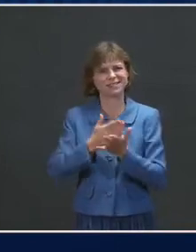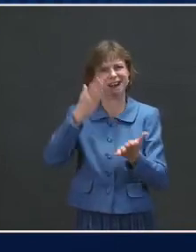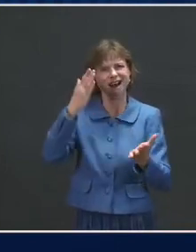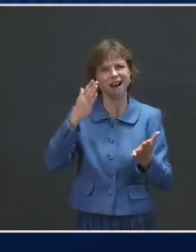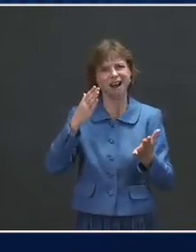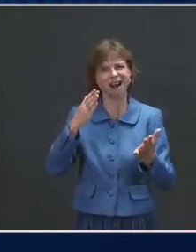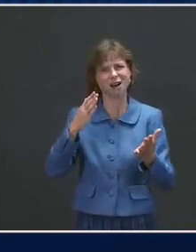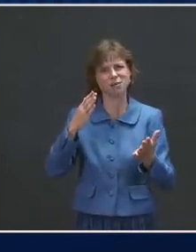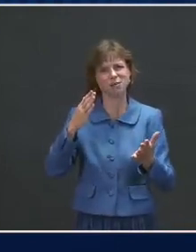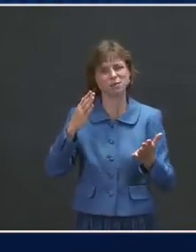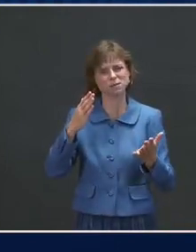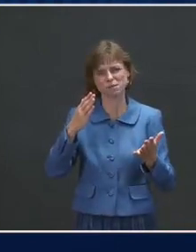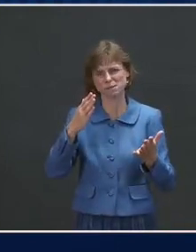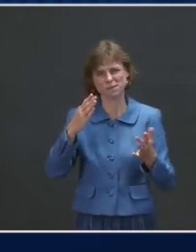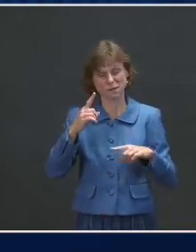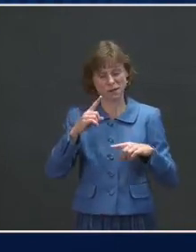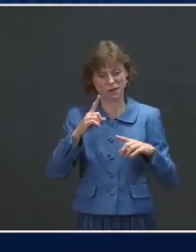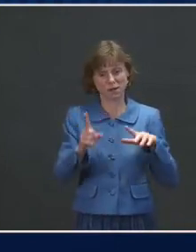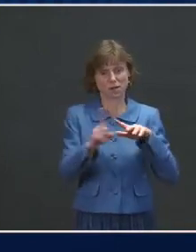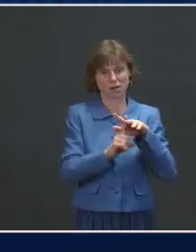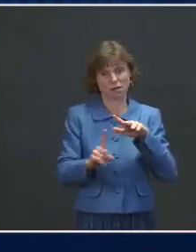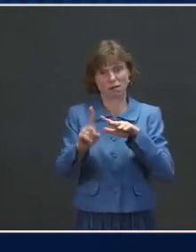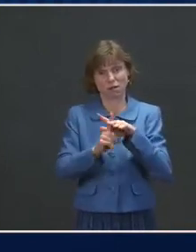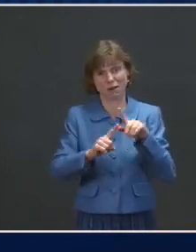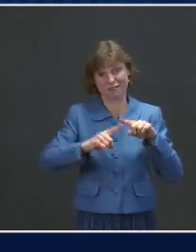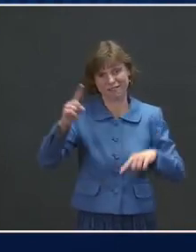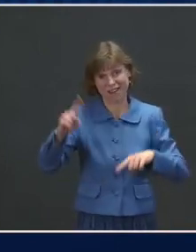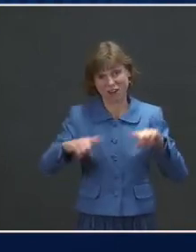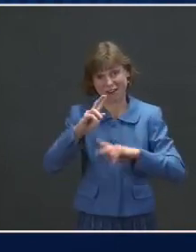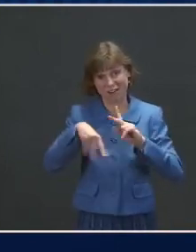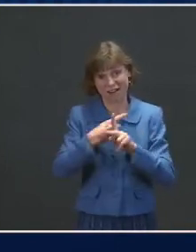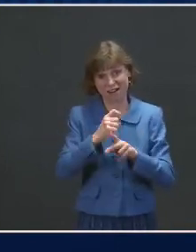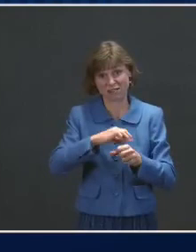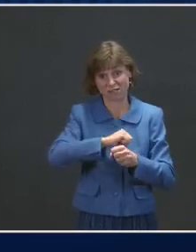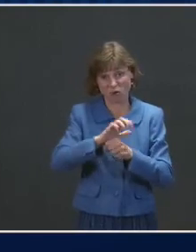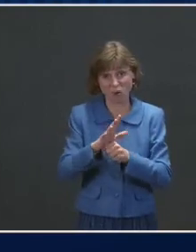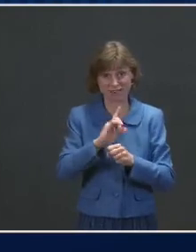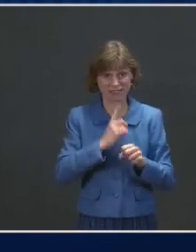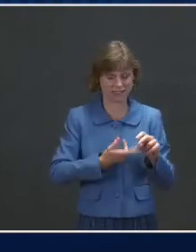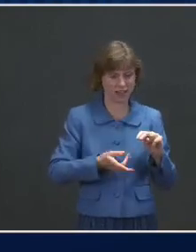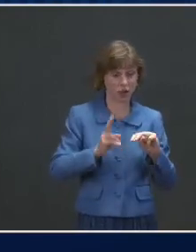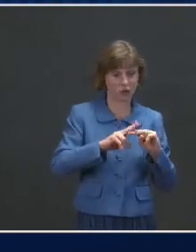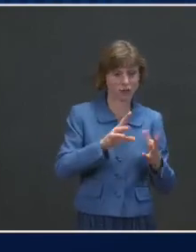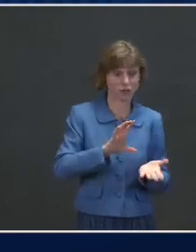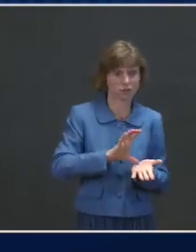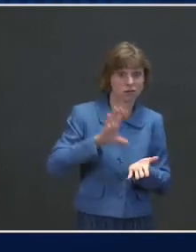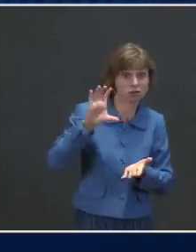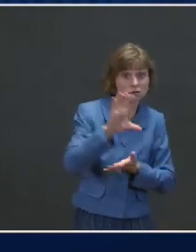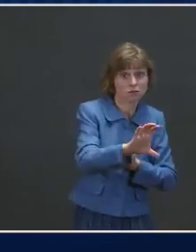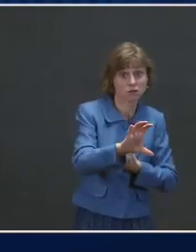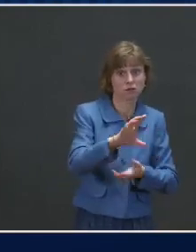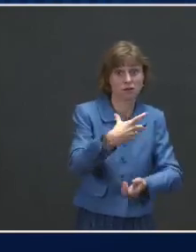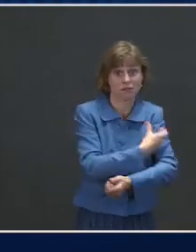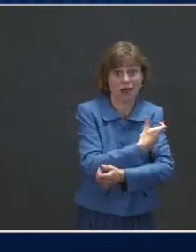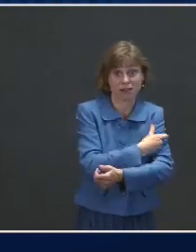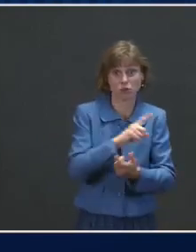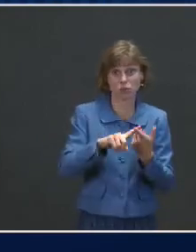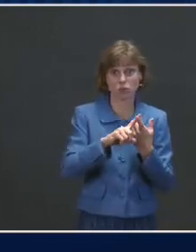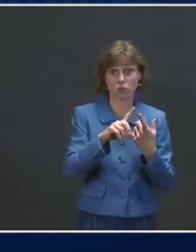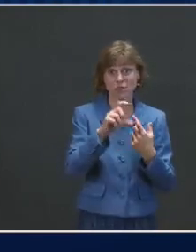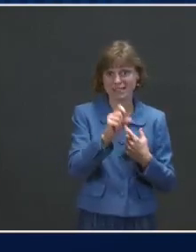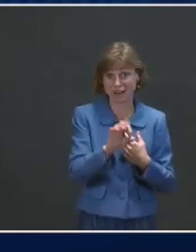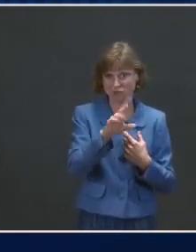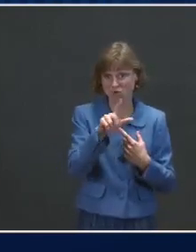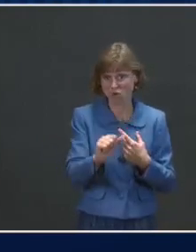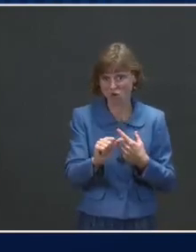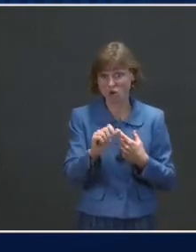include surging vaccines to areas impacted like South Florida or California with the B117 strain? Well,